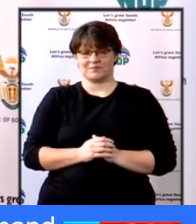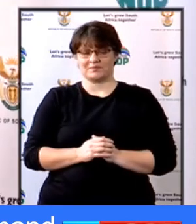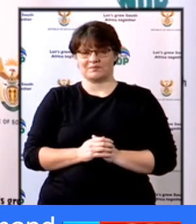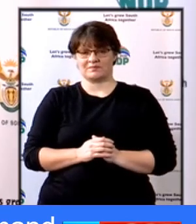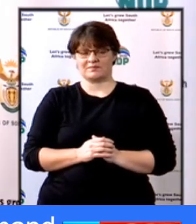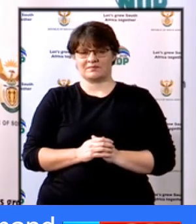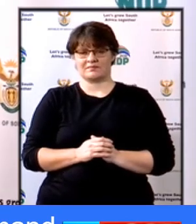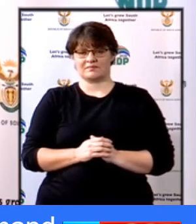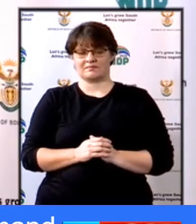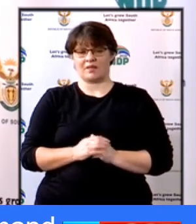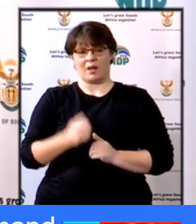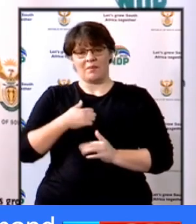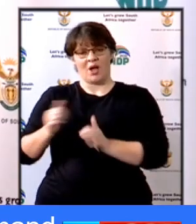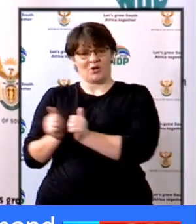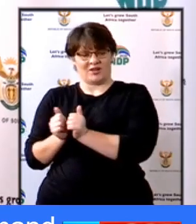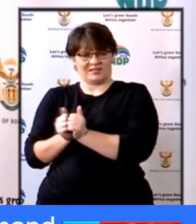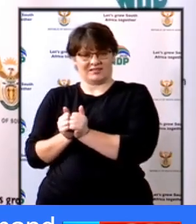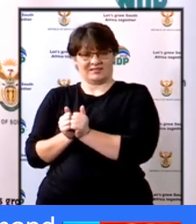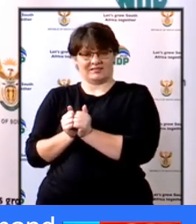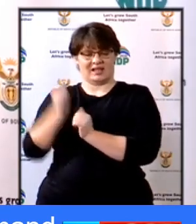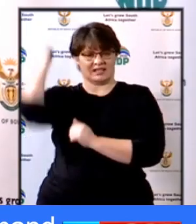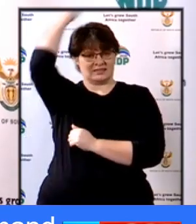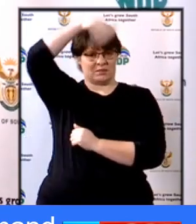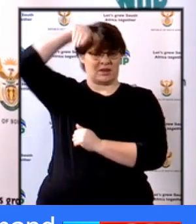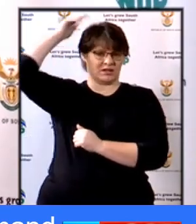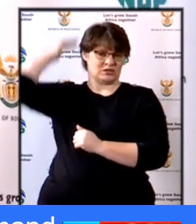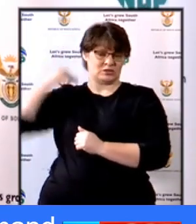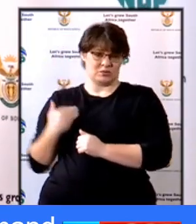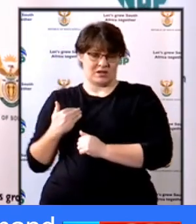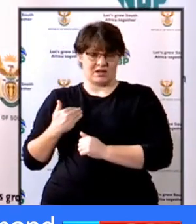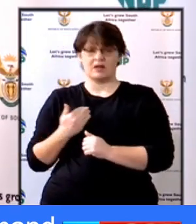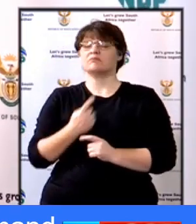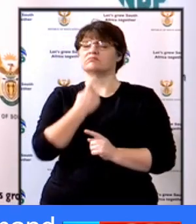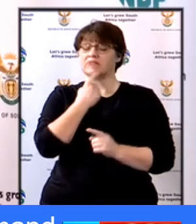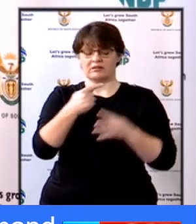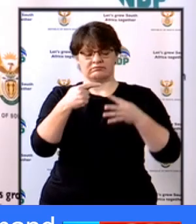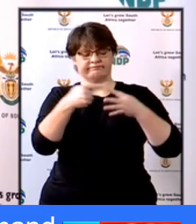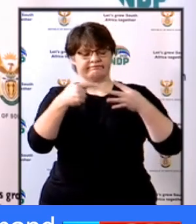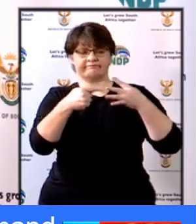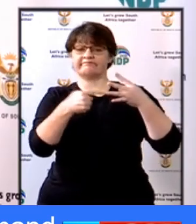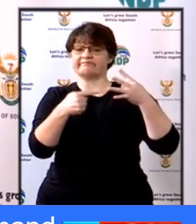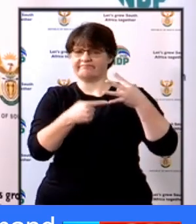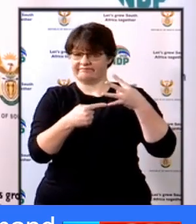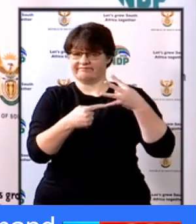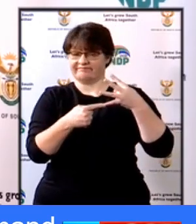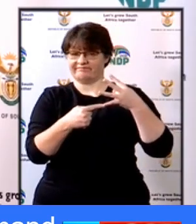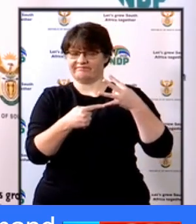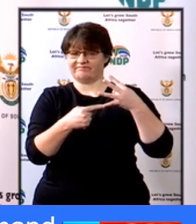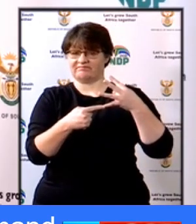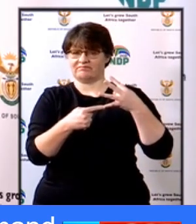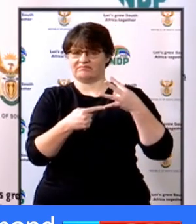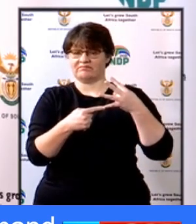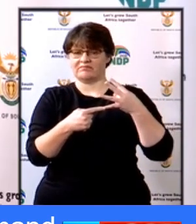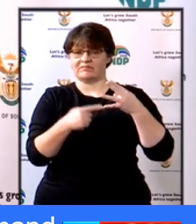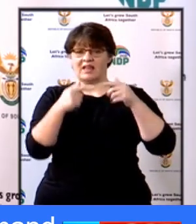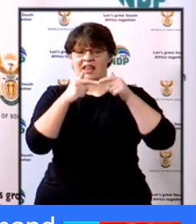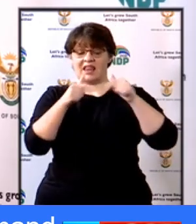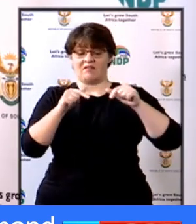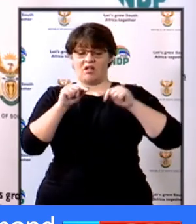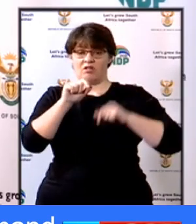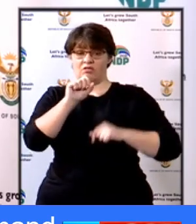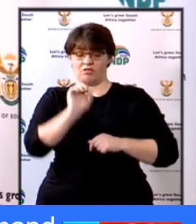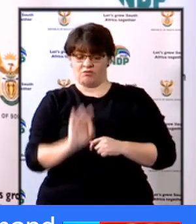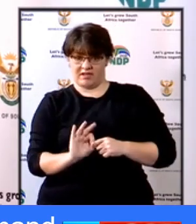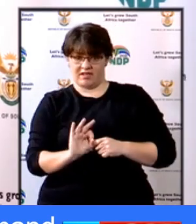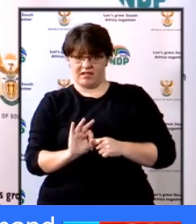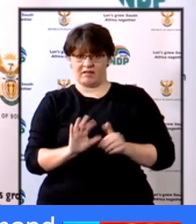My colleague, Minister Dlamini Zuma, has set out the broad details of the measures that apply in Level 3.